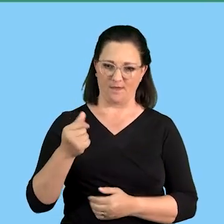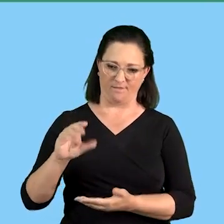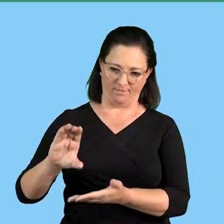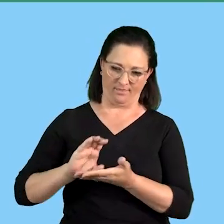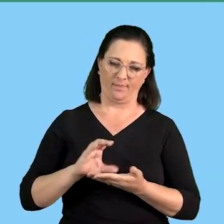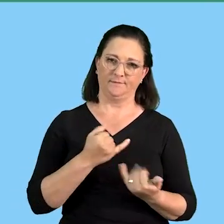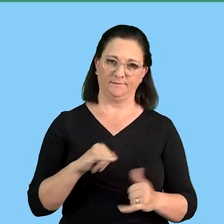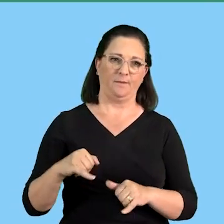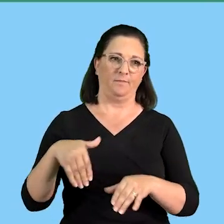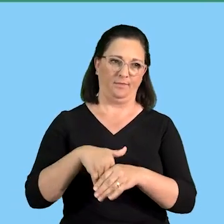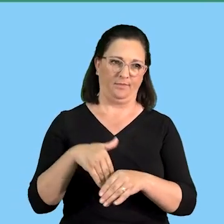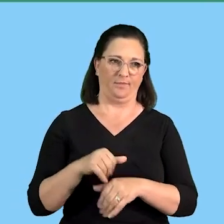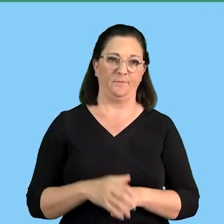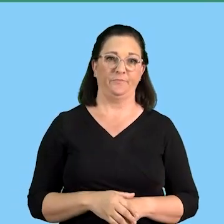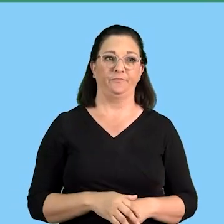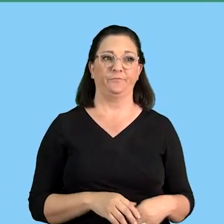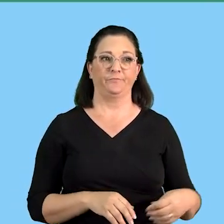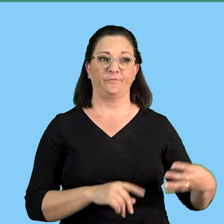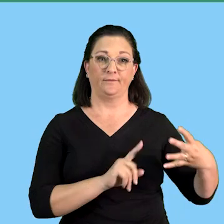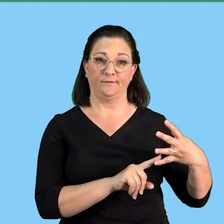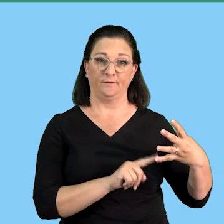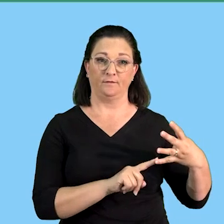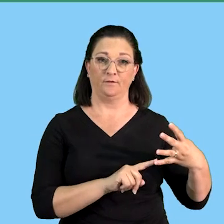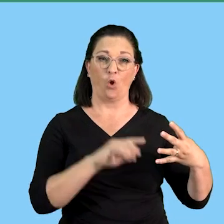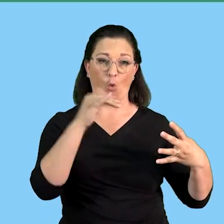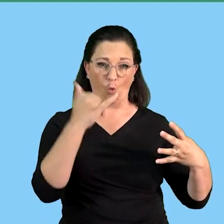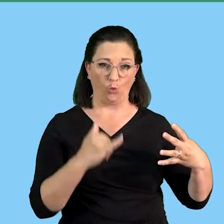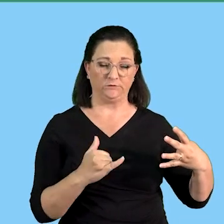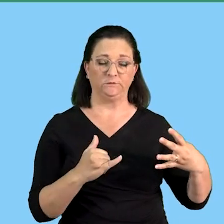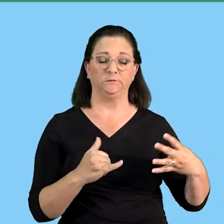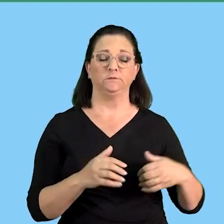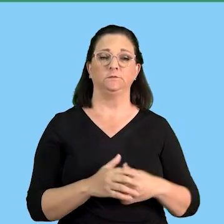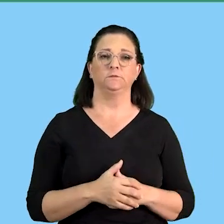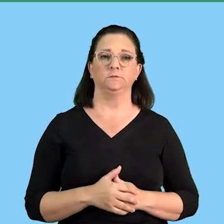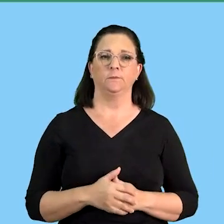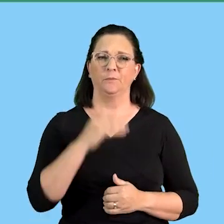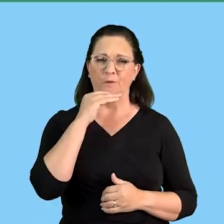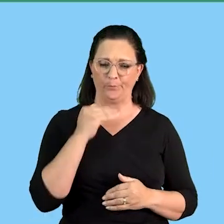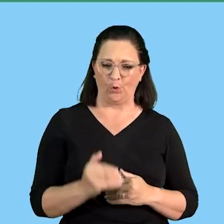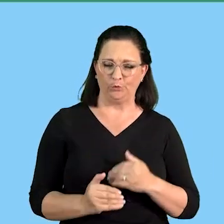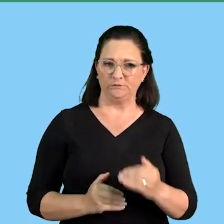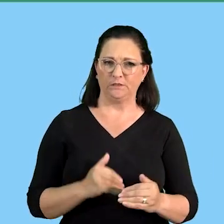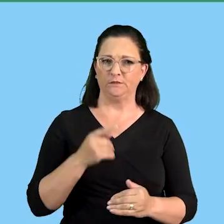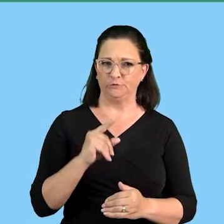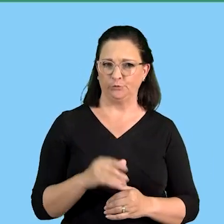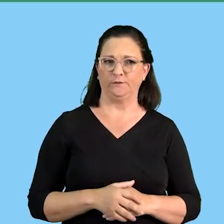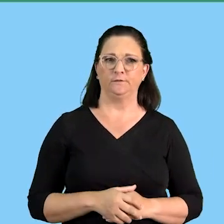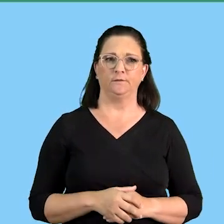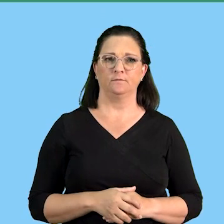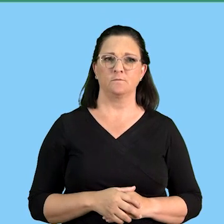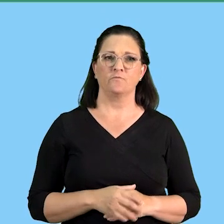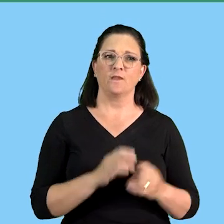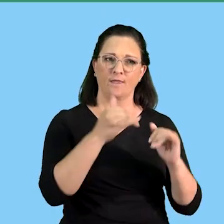shareholders. Then, we have the term audit. Audit refers to the process where an organization's accounts